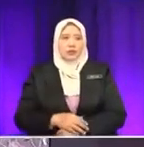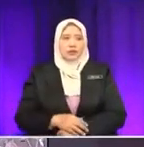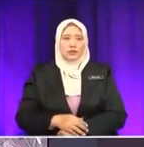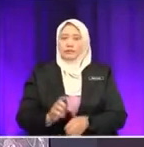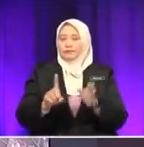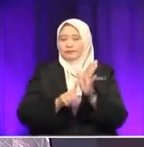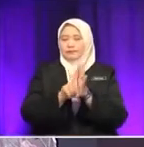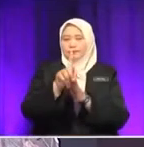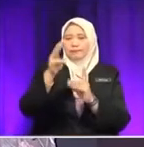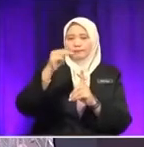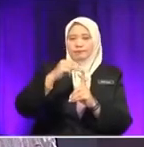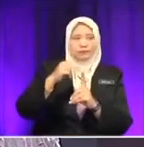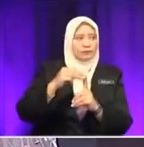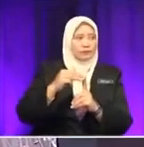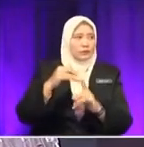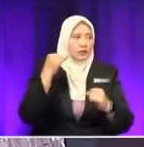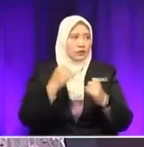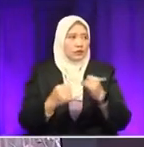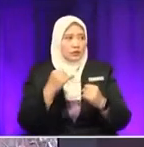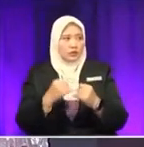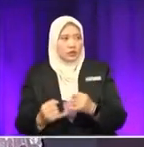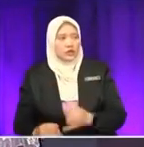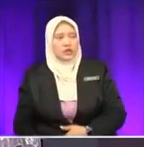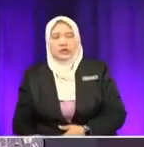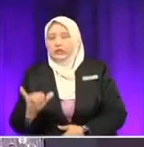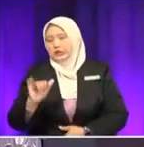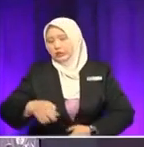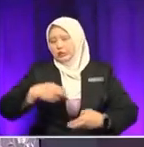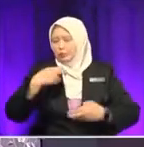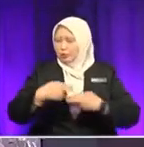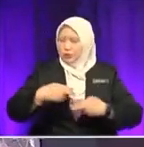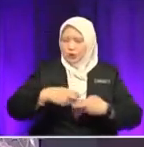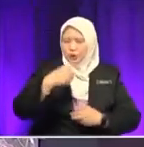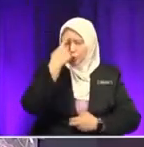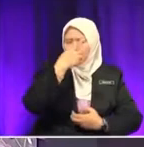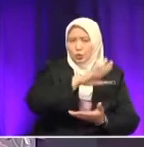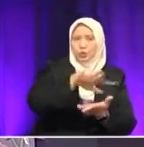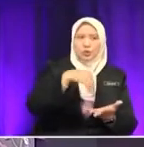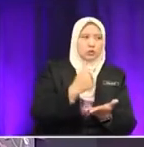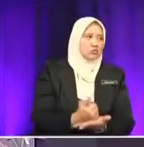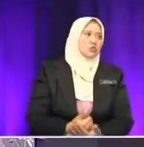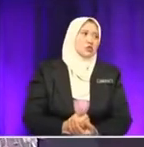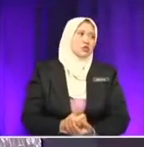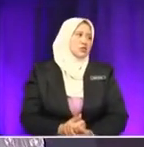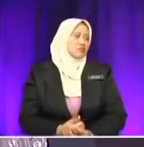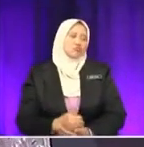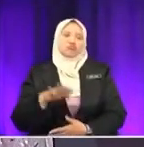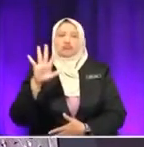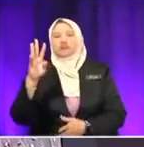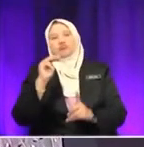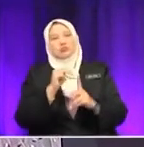but not least, the only difficult part for candidates to get 5 is always,